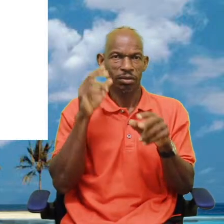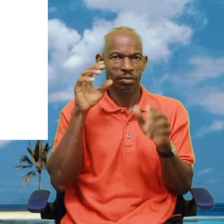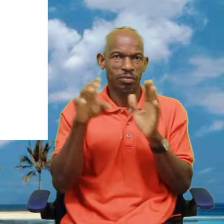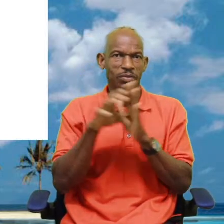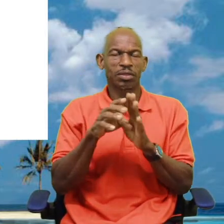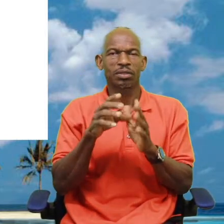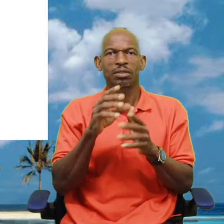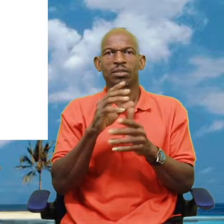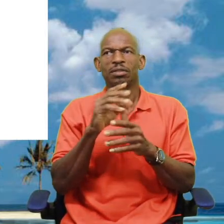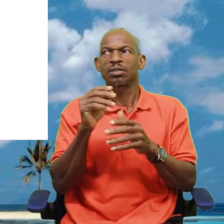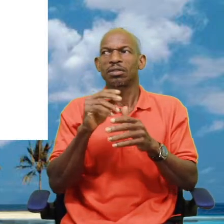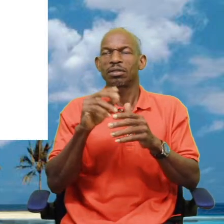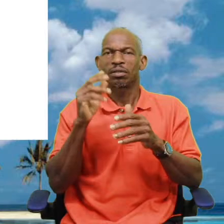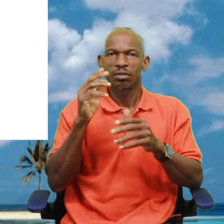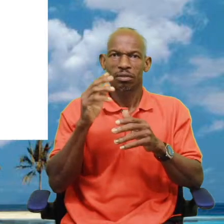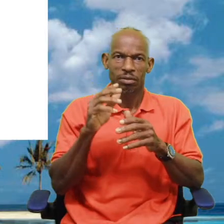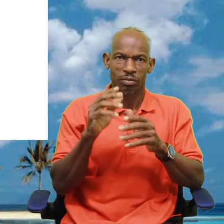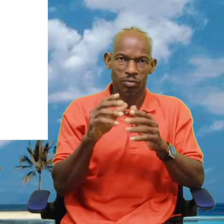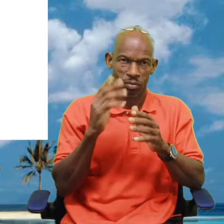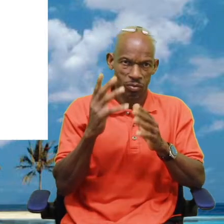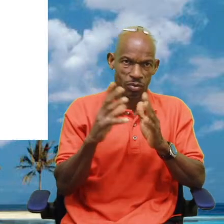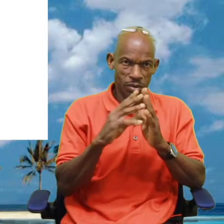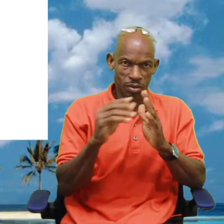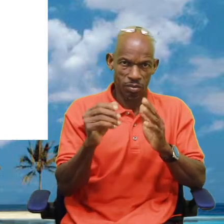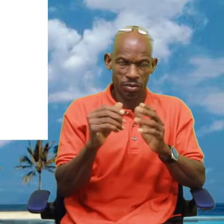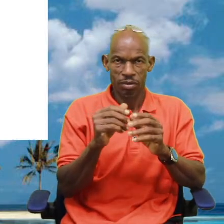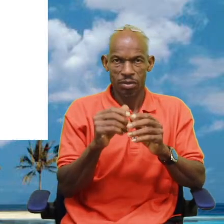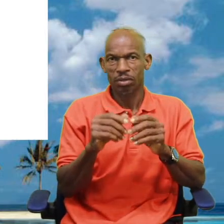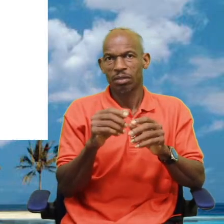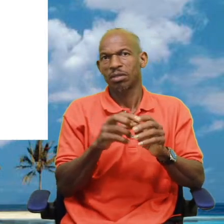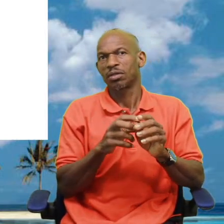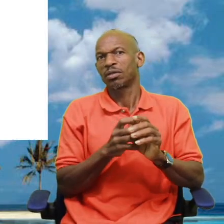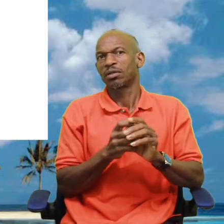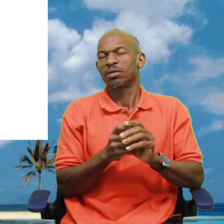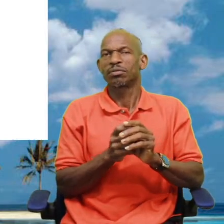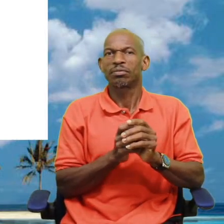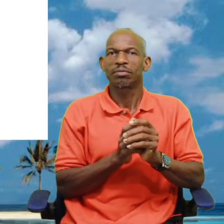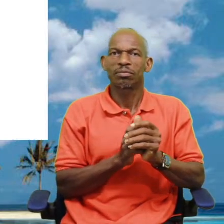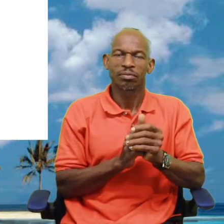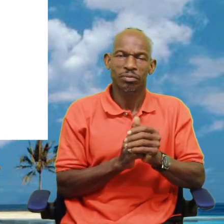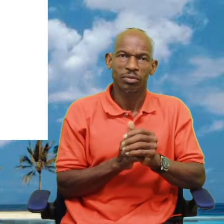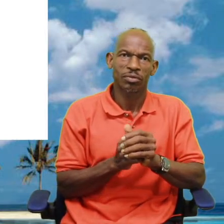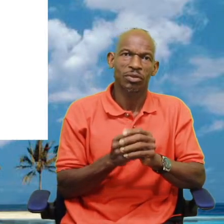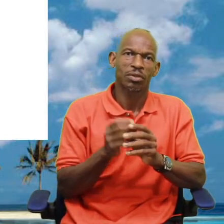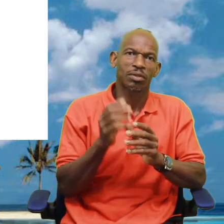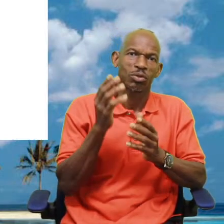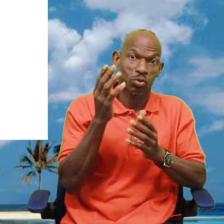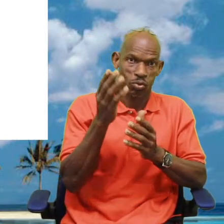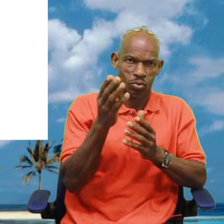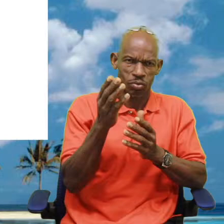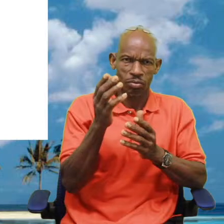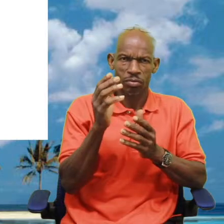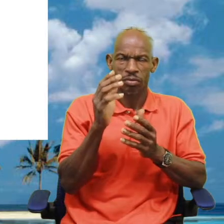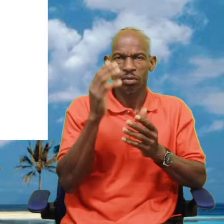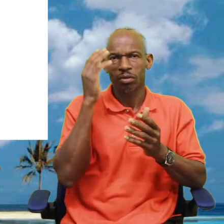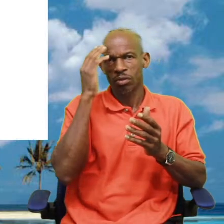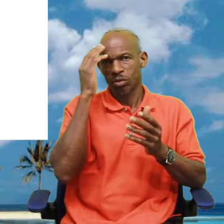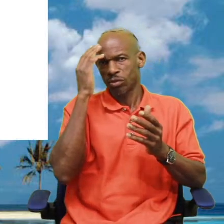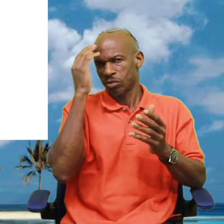different slides. Now, as deaf people, you are familiar with adjectives. Adjectives is